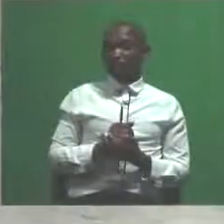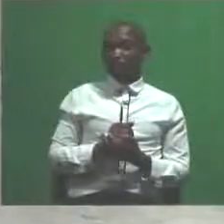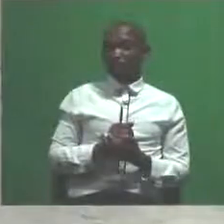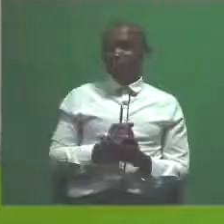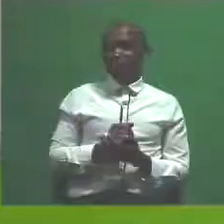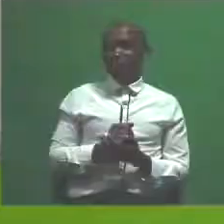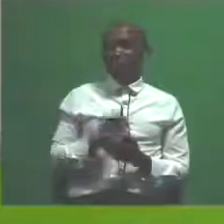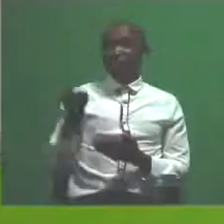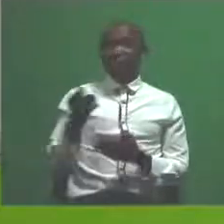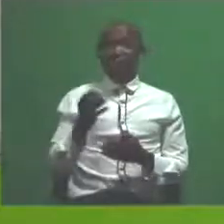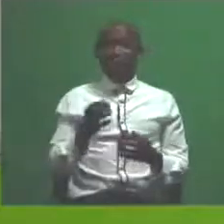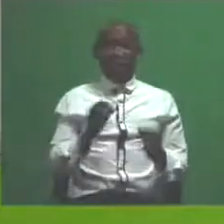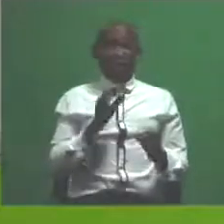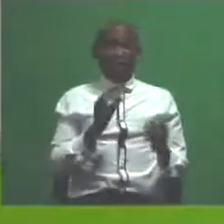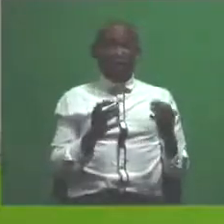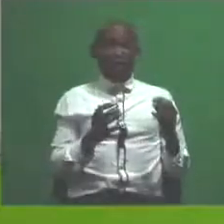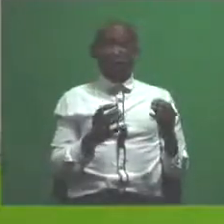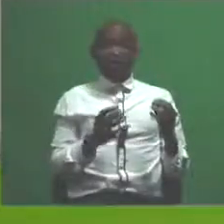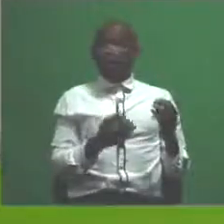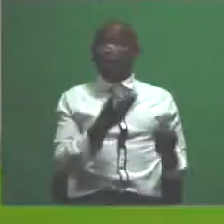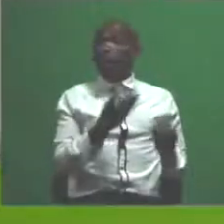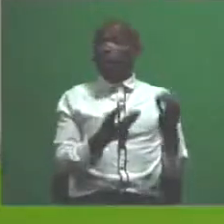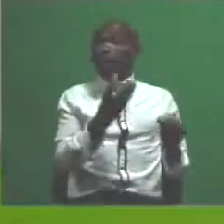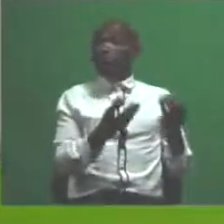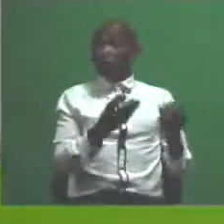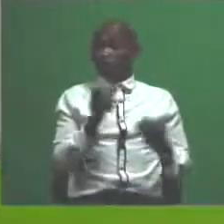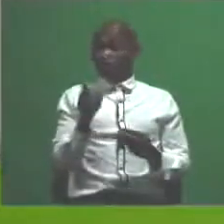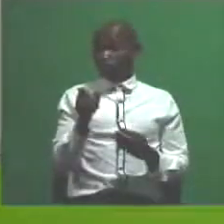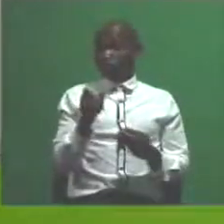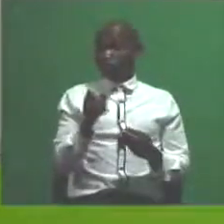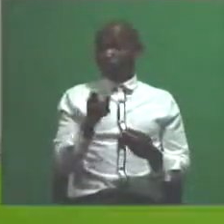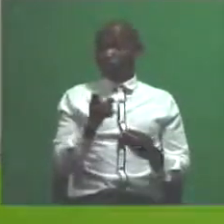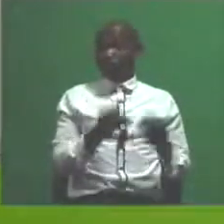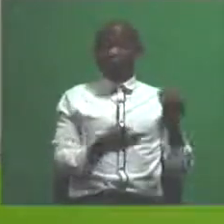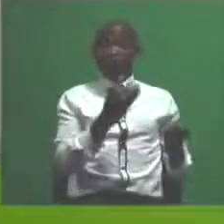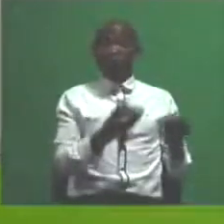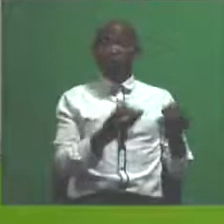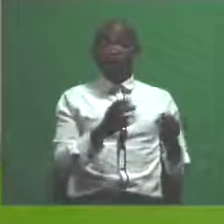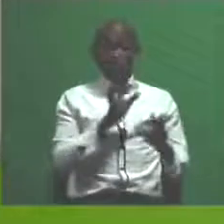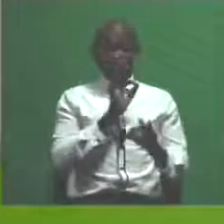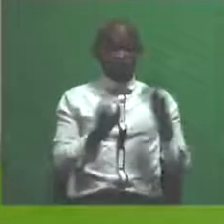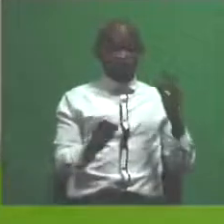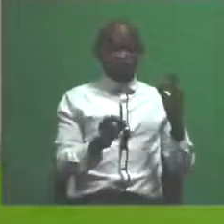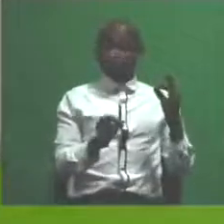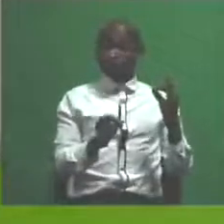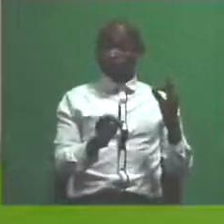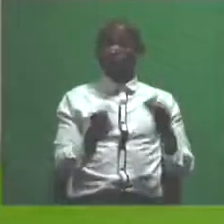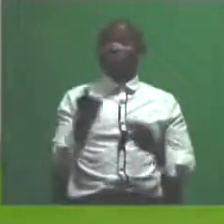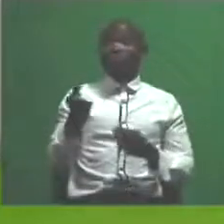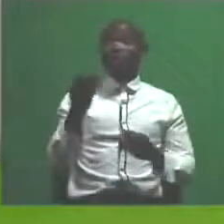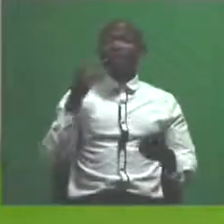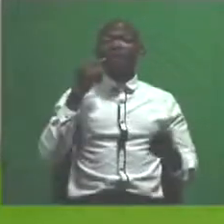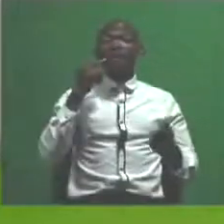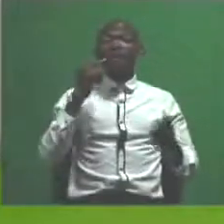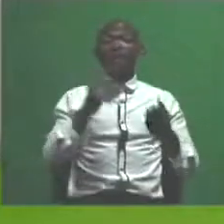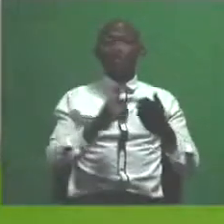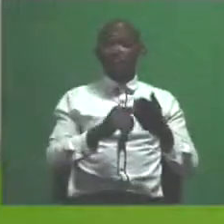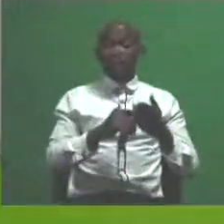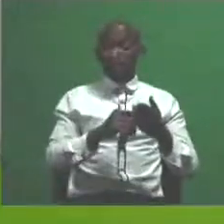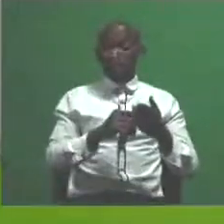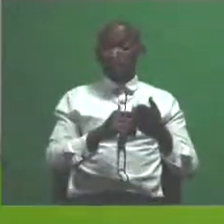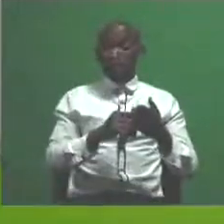Oh, it's cold. You are right. Burning of matches. This is an example of